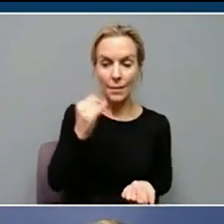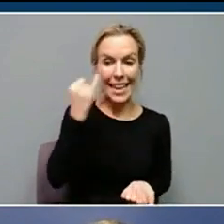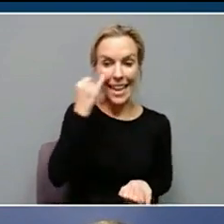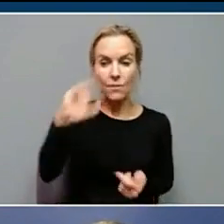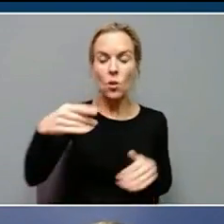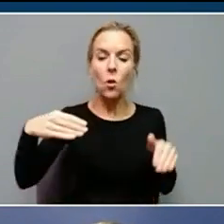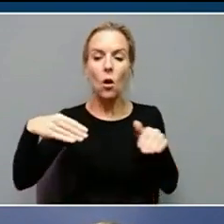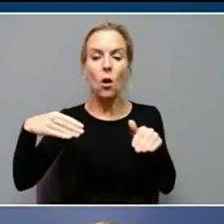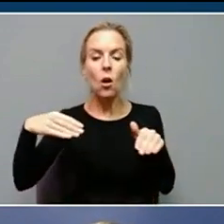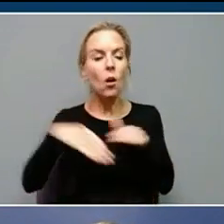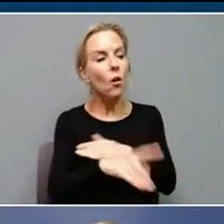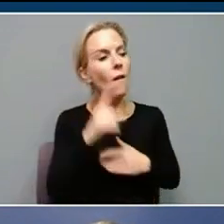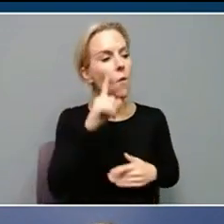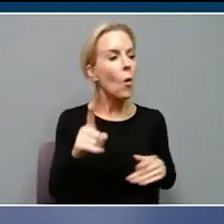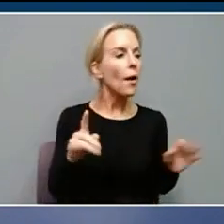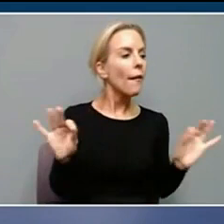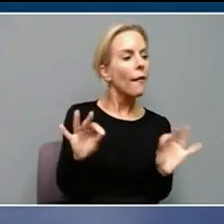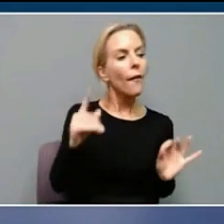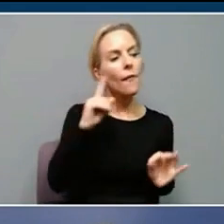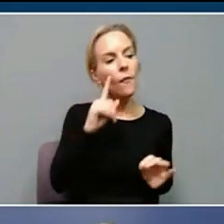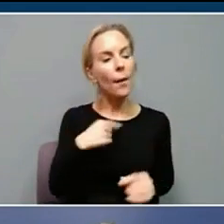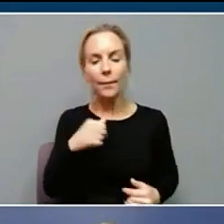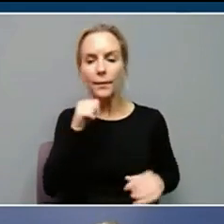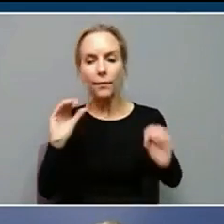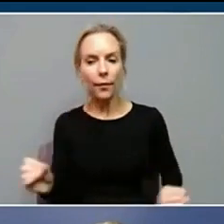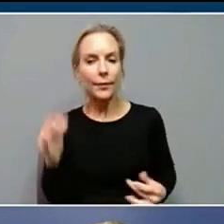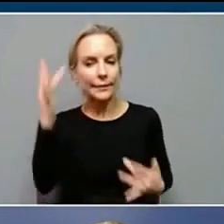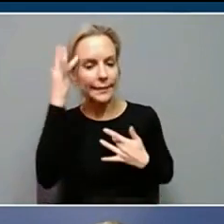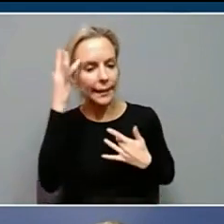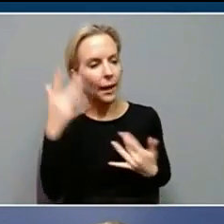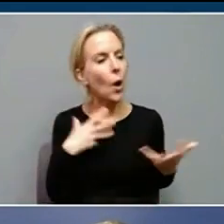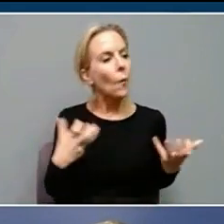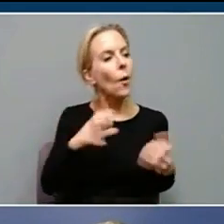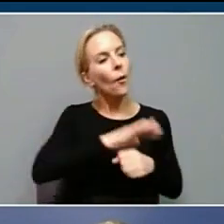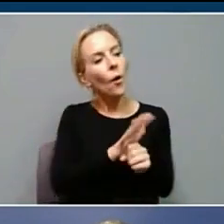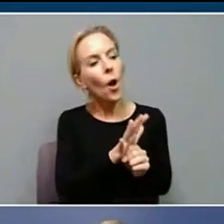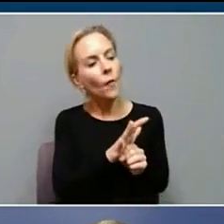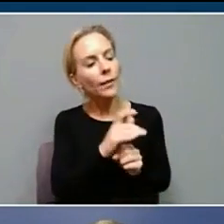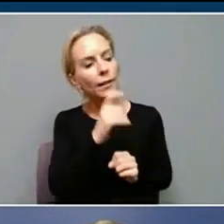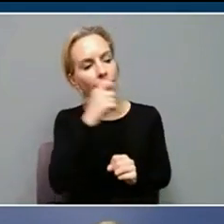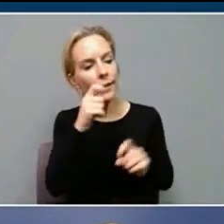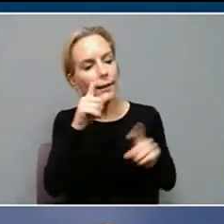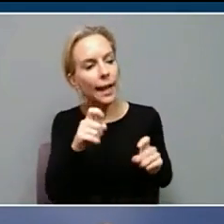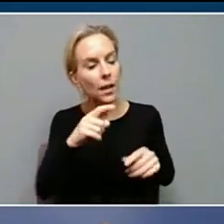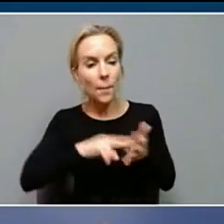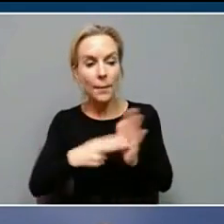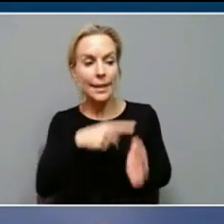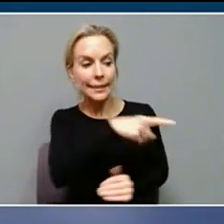these hospitals that could otherwise be directly helping patients. So with several hard-hit